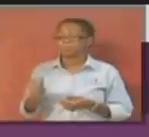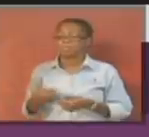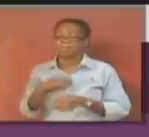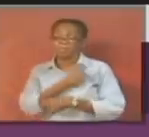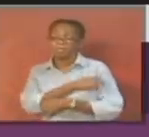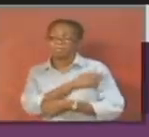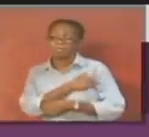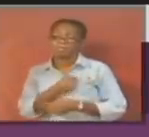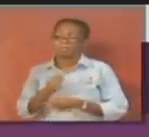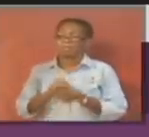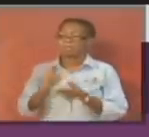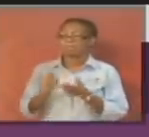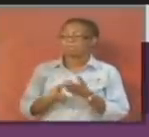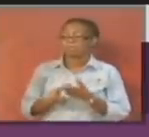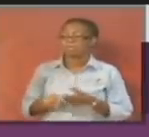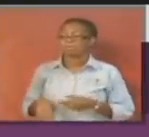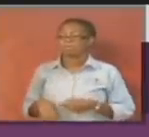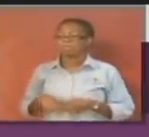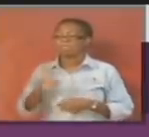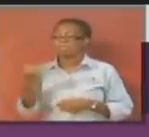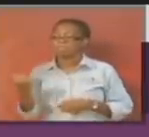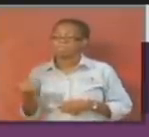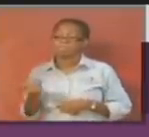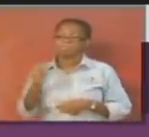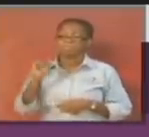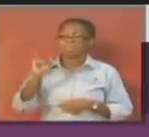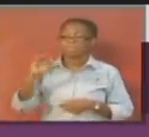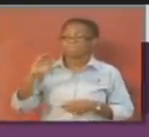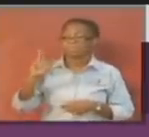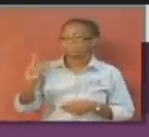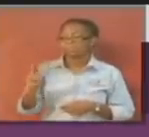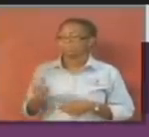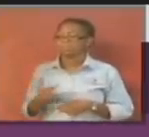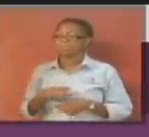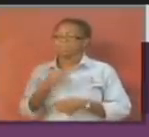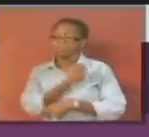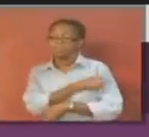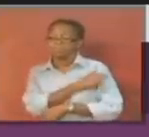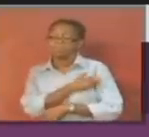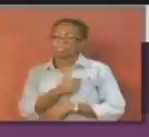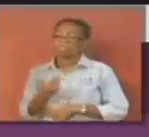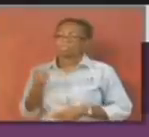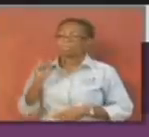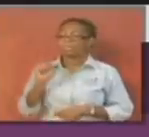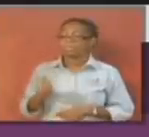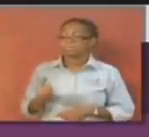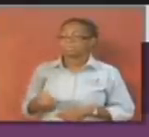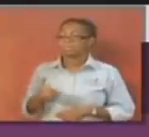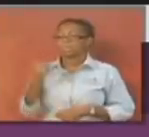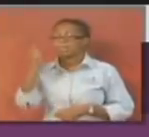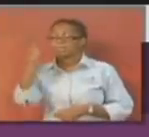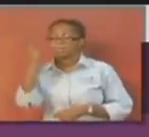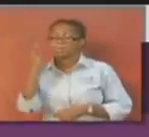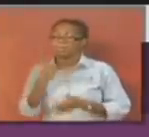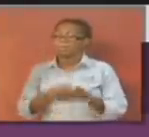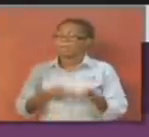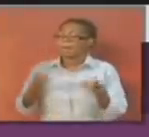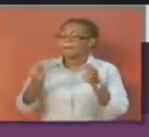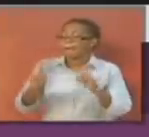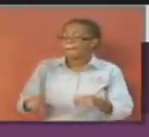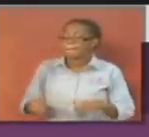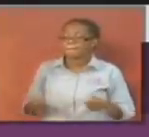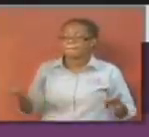those hospitalization wards. And specifically looking at the treatments being used, yesterday the Express carried